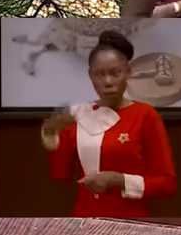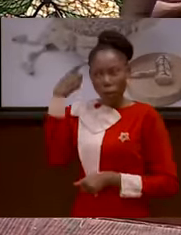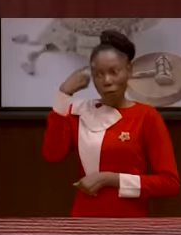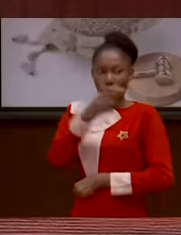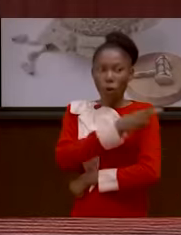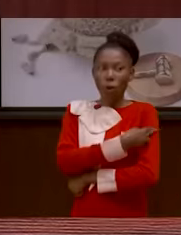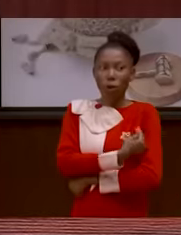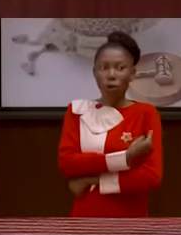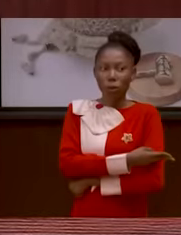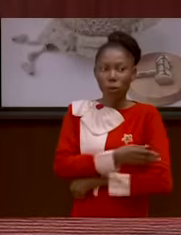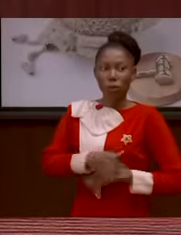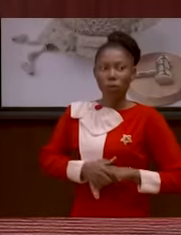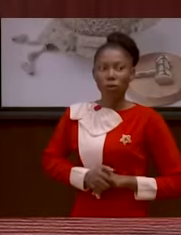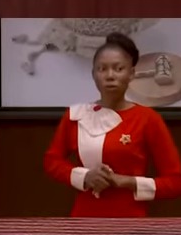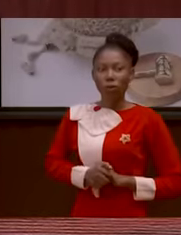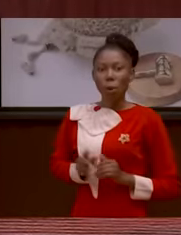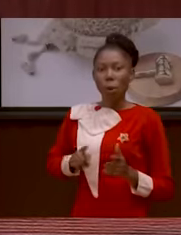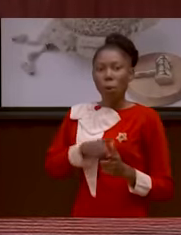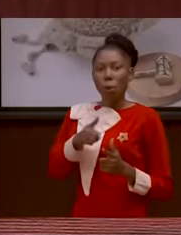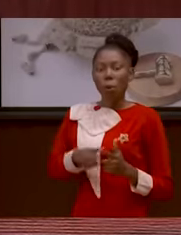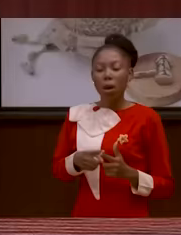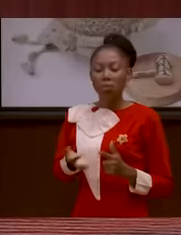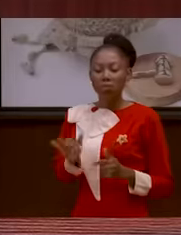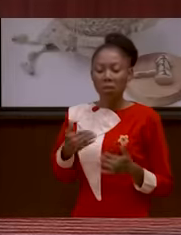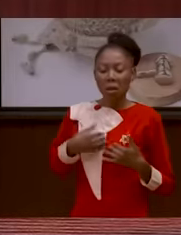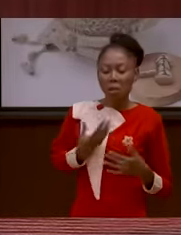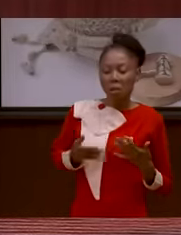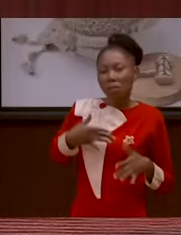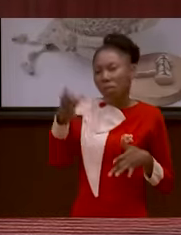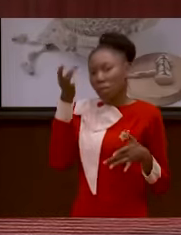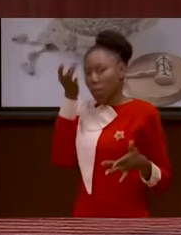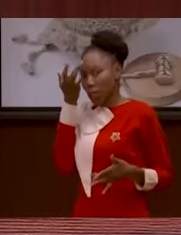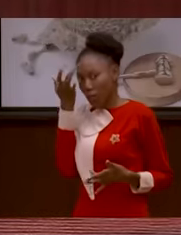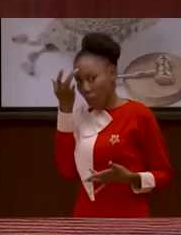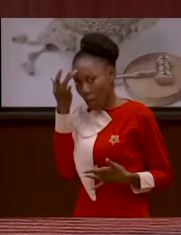medical, when they have any medical issues,